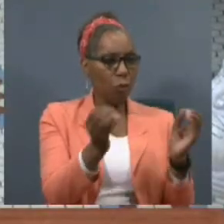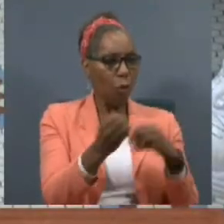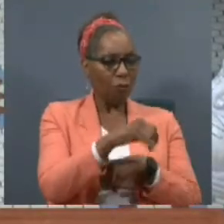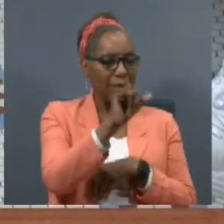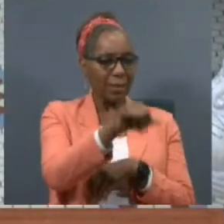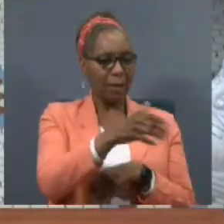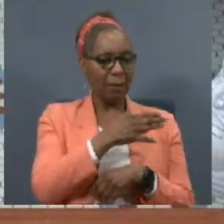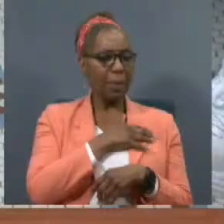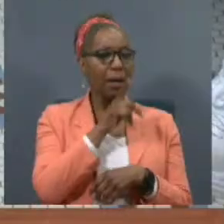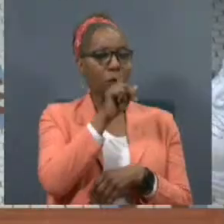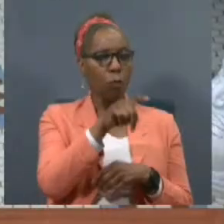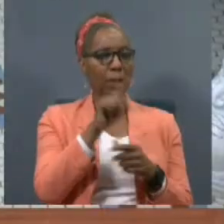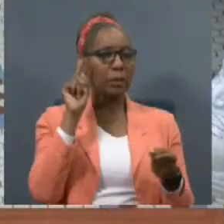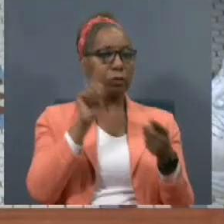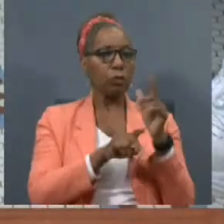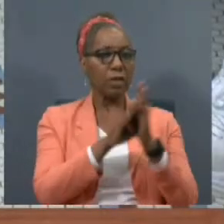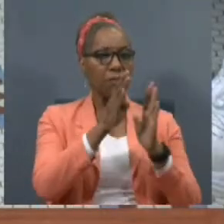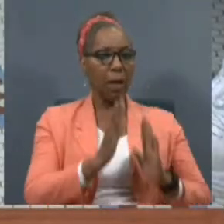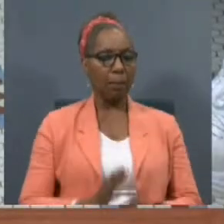to the developers.